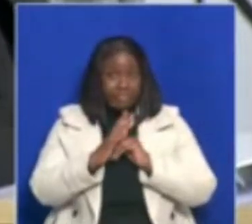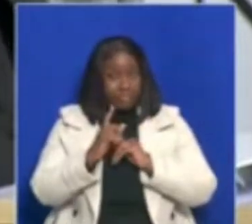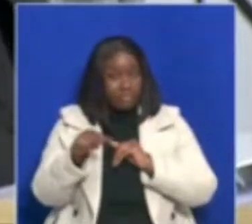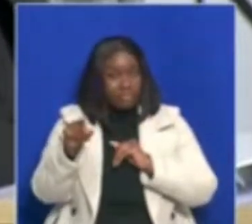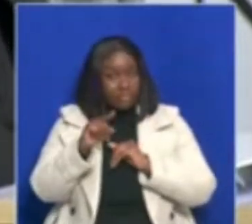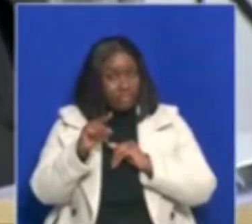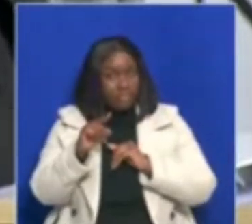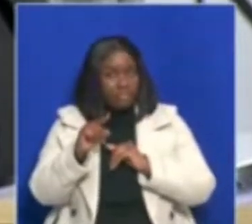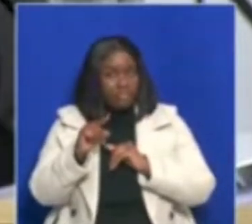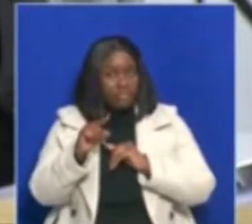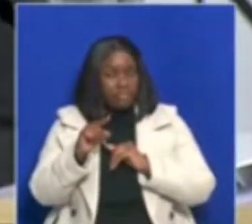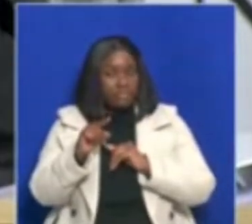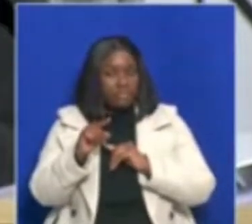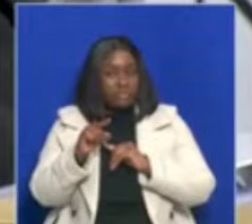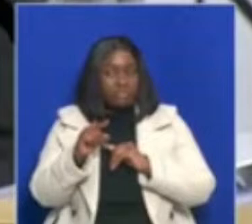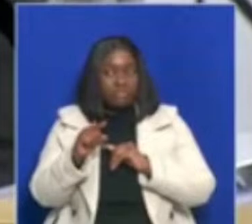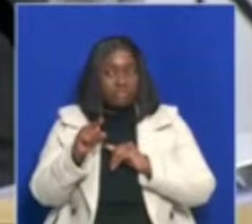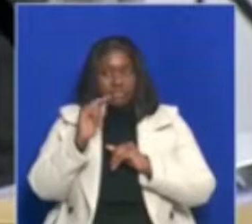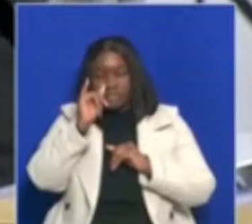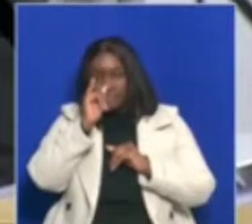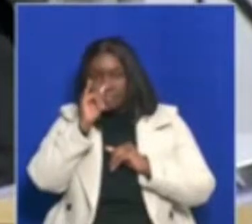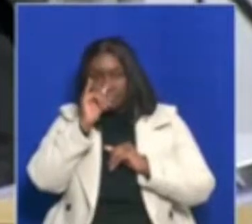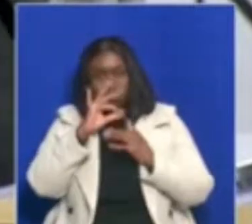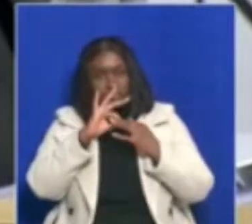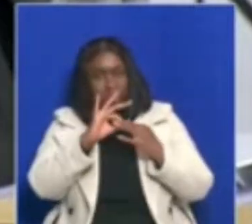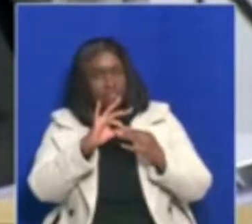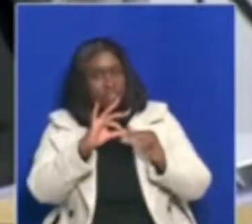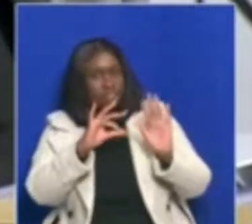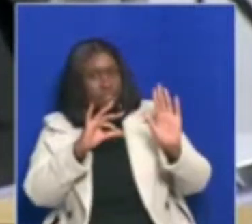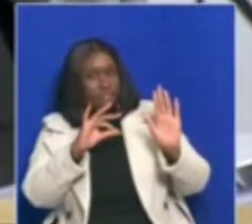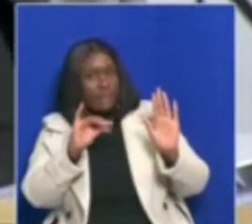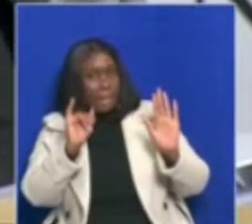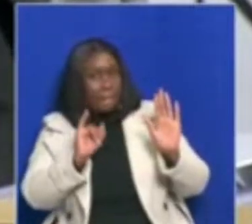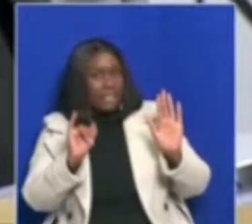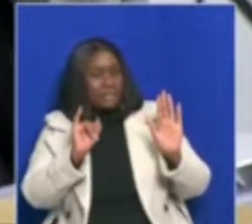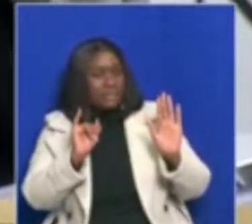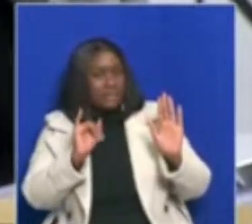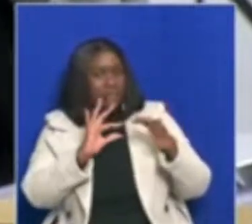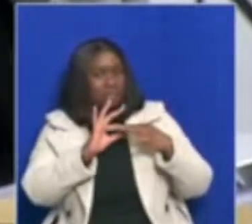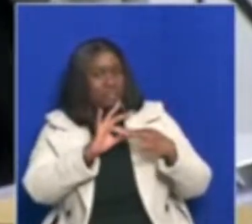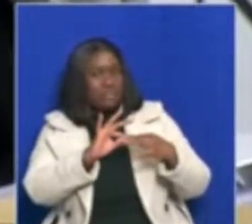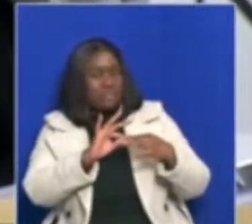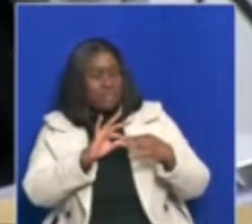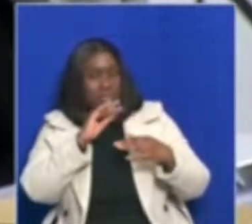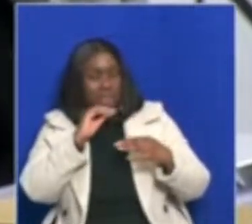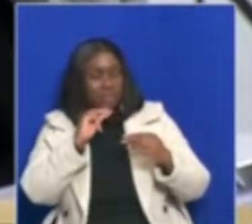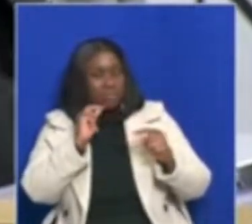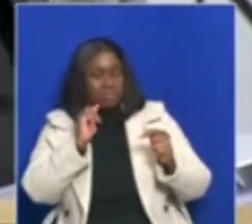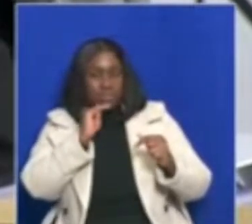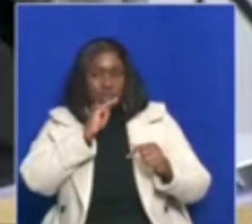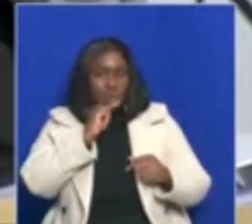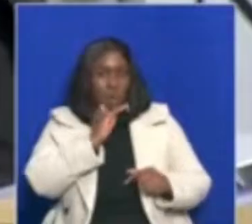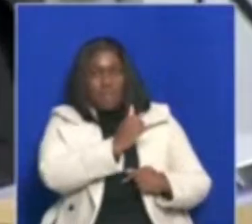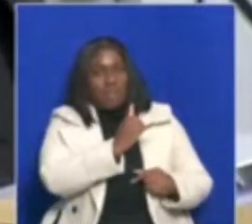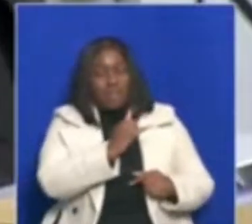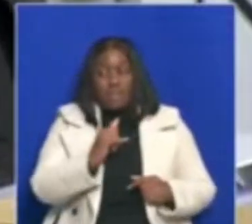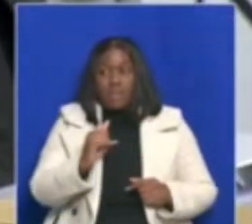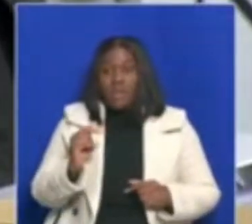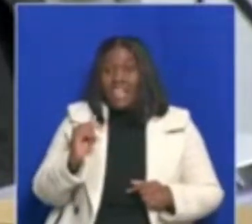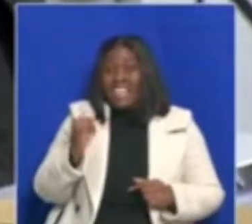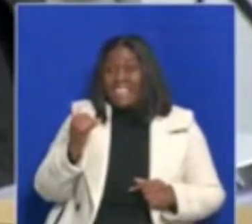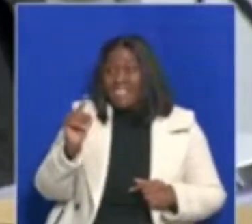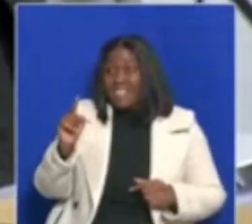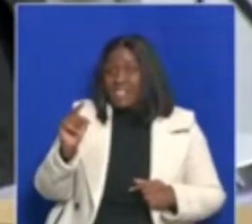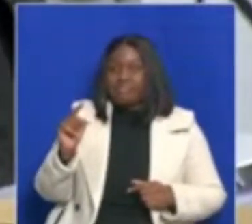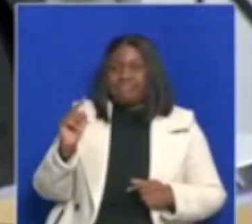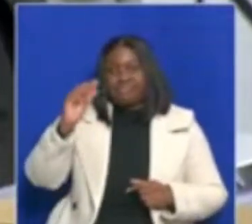that crime falls within the mandate of IPID, they're also supposed to call us. When they call the duty officer, they're supposed to call IPID